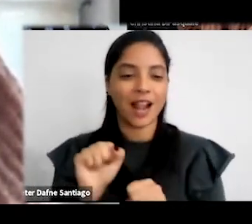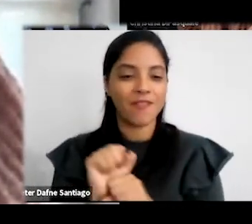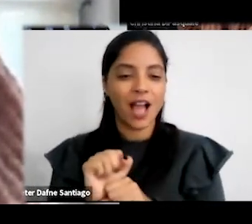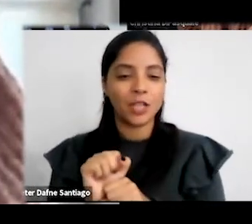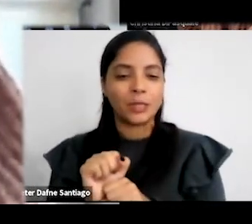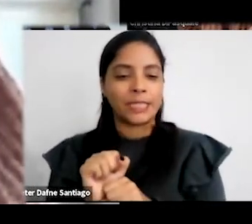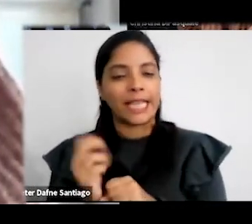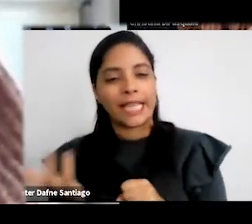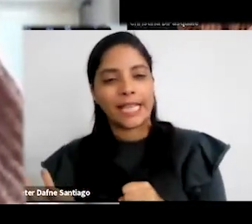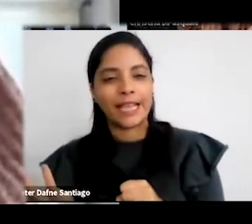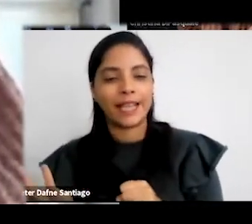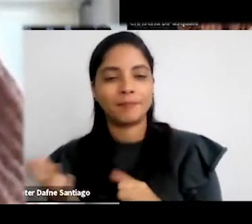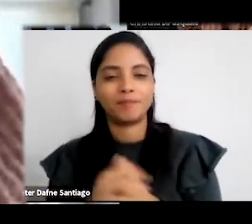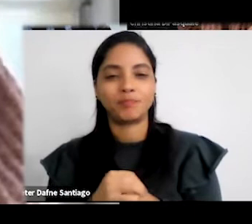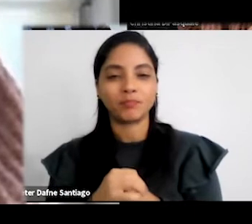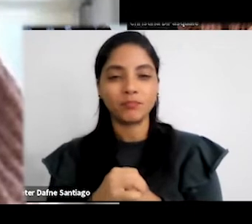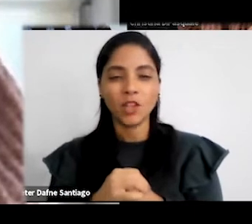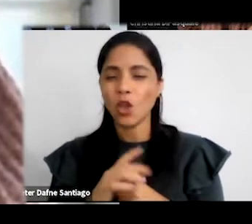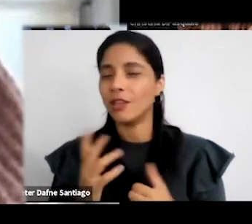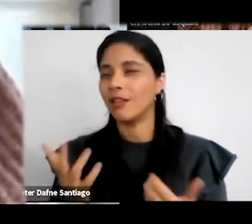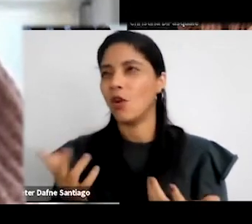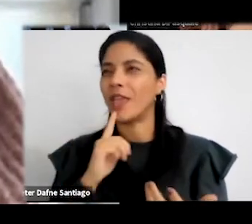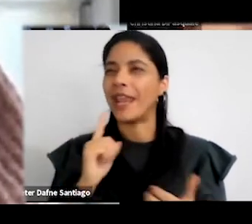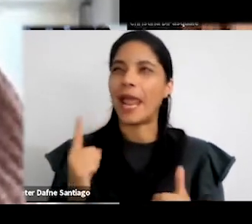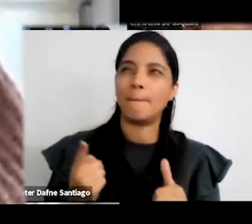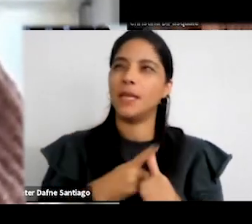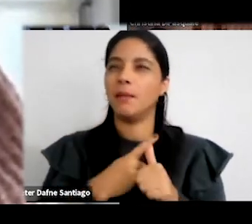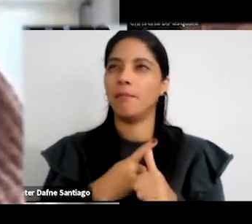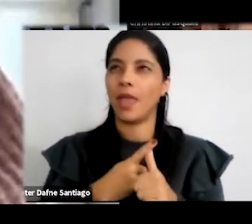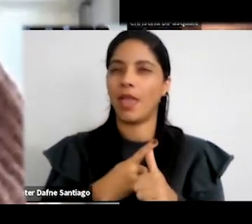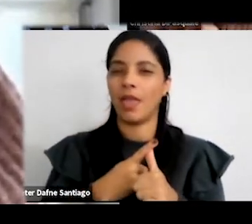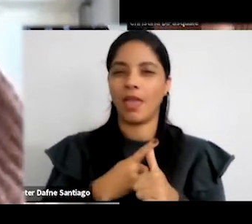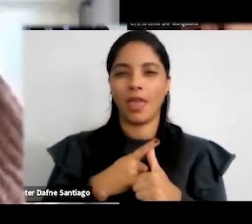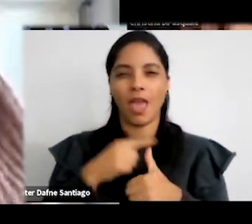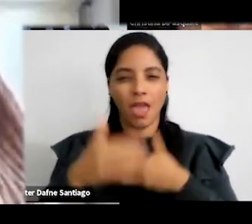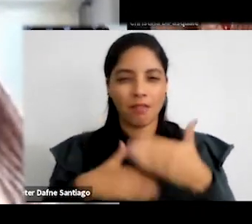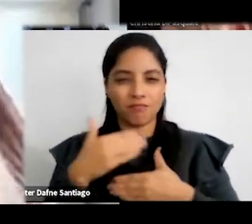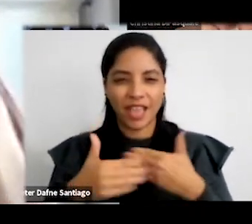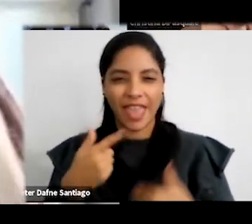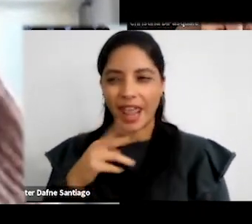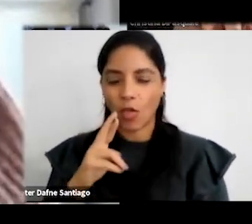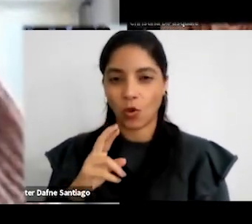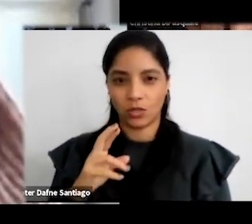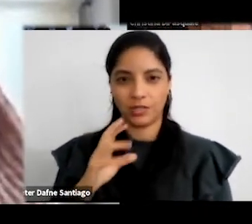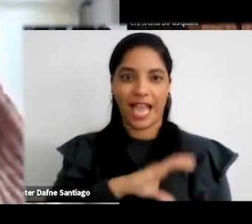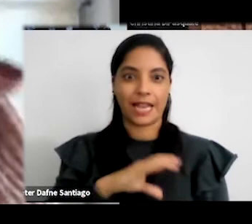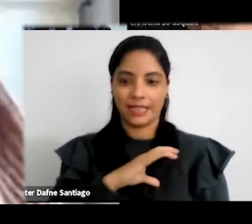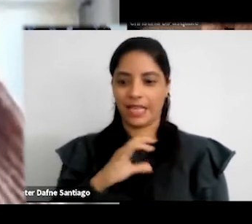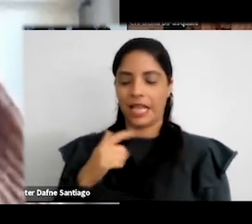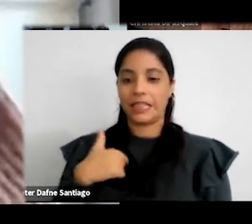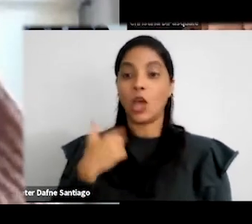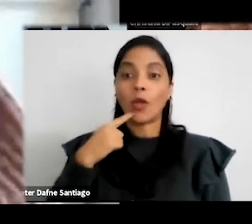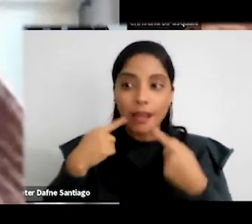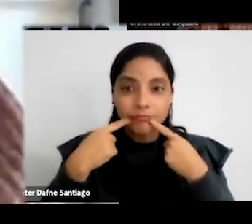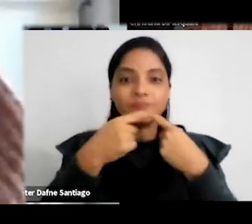the first character generator in broadcast television. So the things that have the, the type and the images that you see, what they call